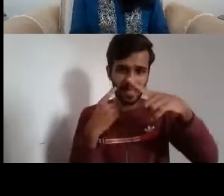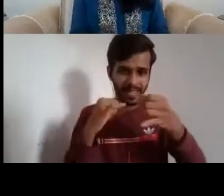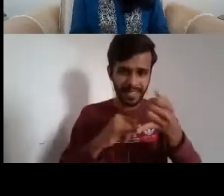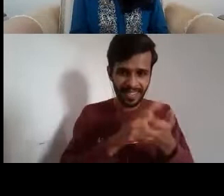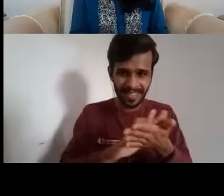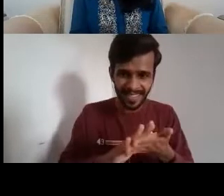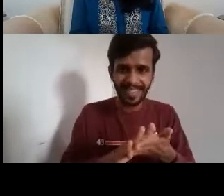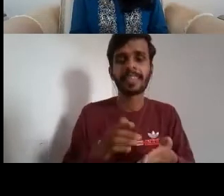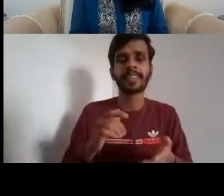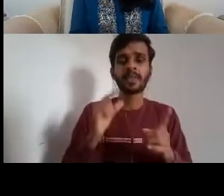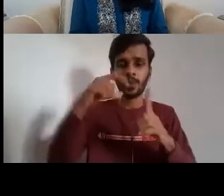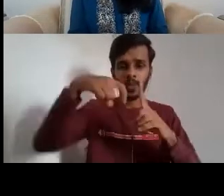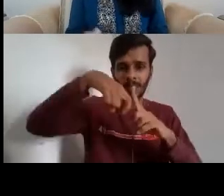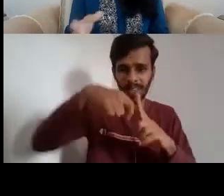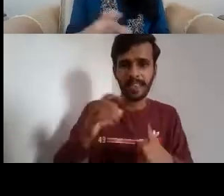Notuswaram.